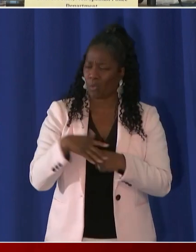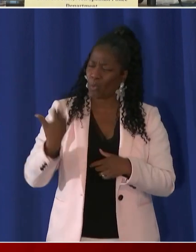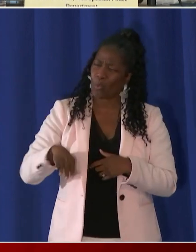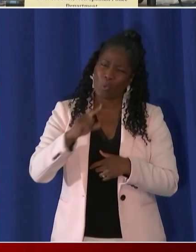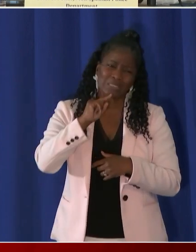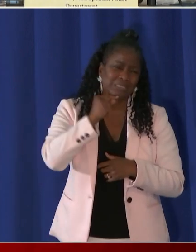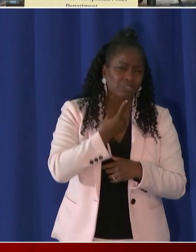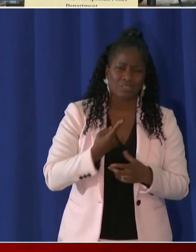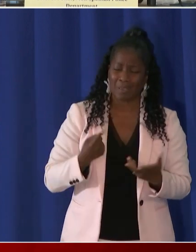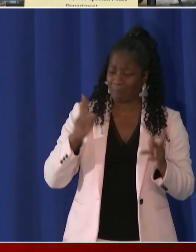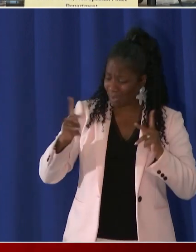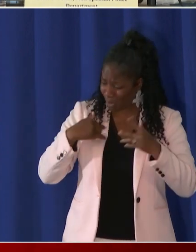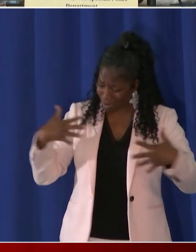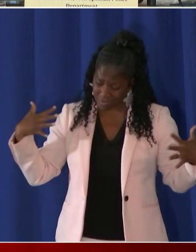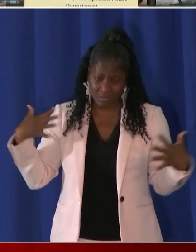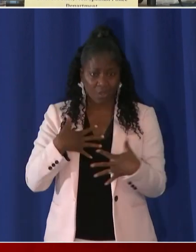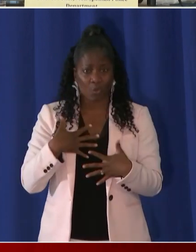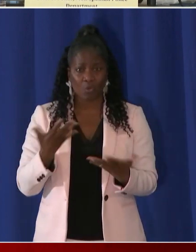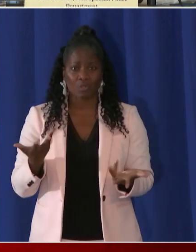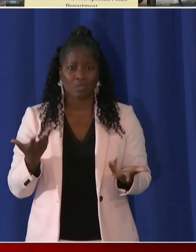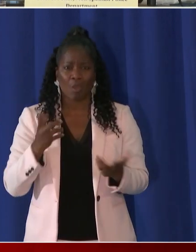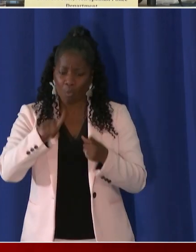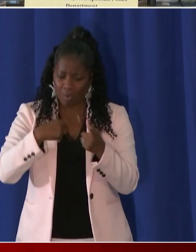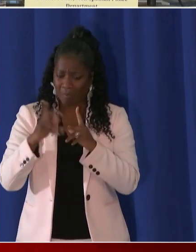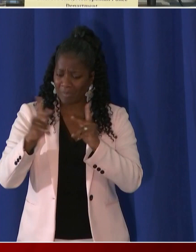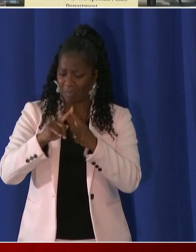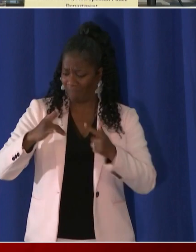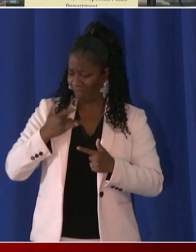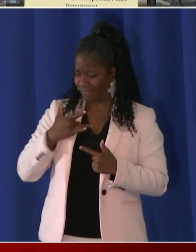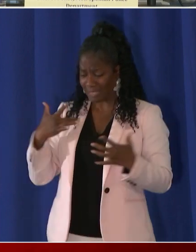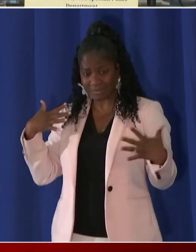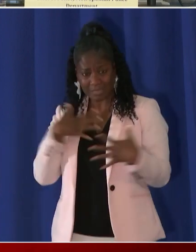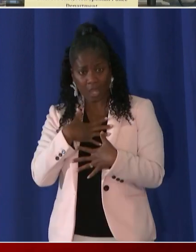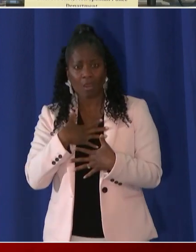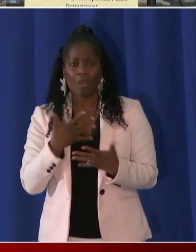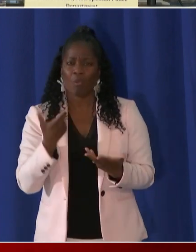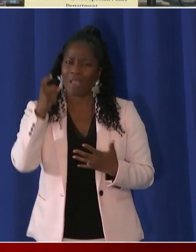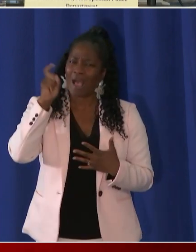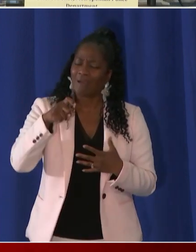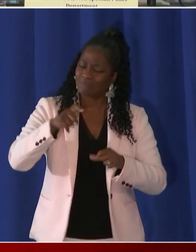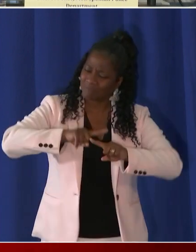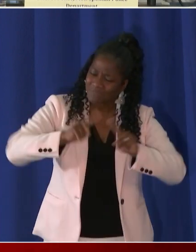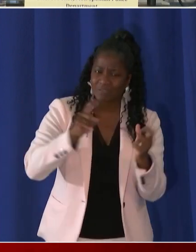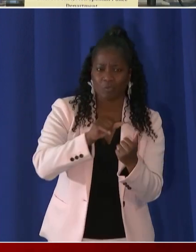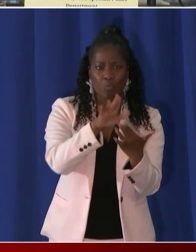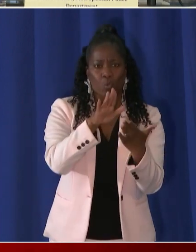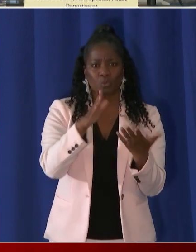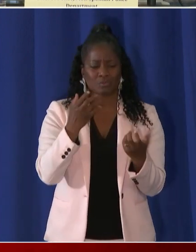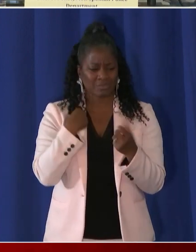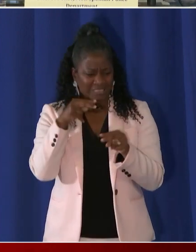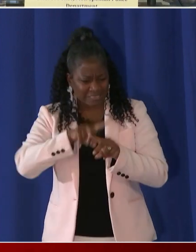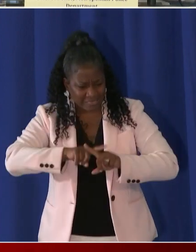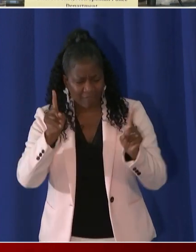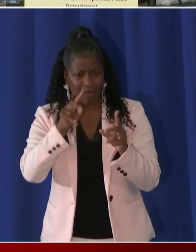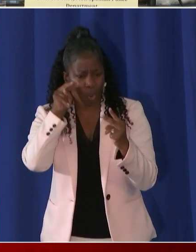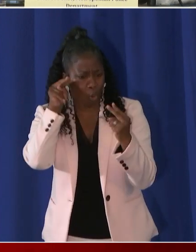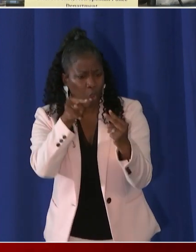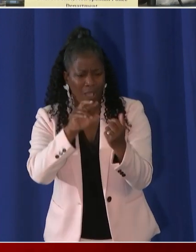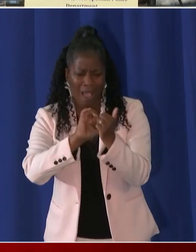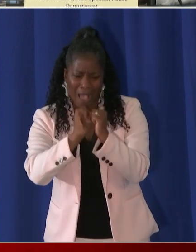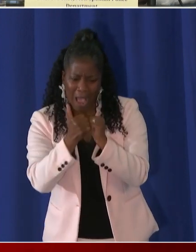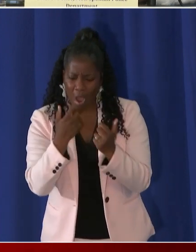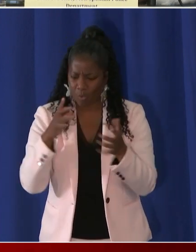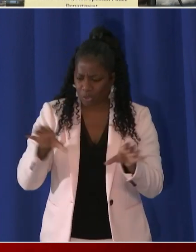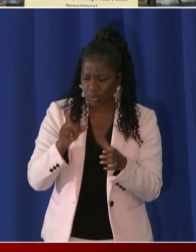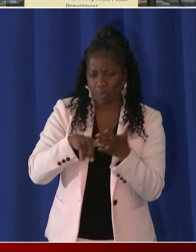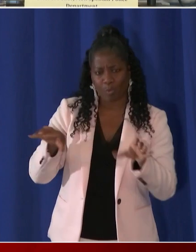business and people are scared. And when people are scared, we have to take a different approach, a different look in terms of how we're doing the